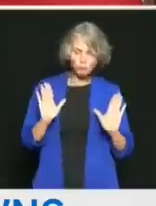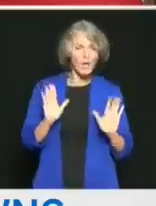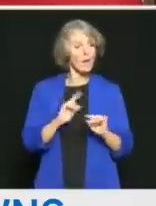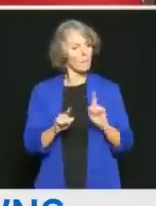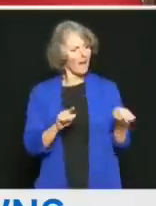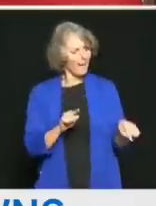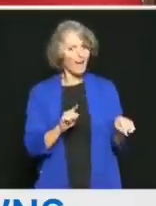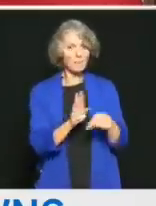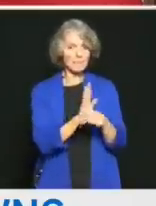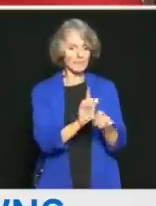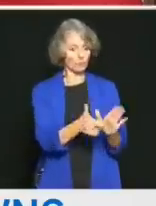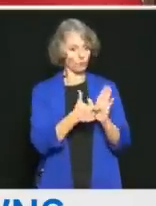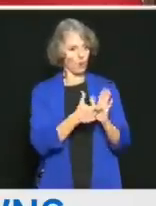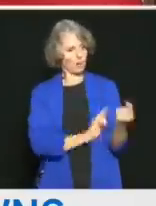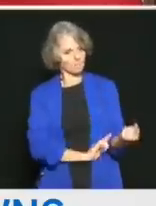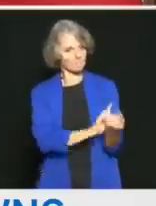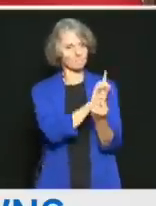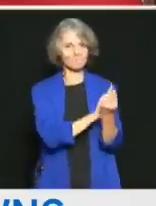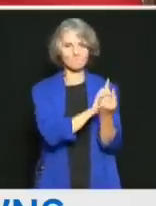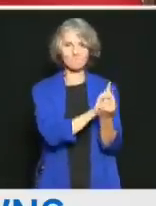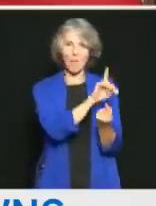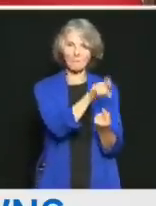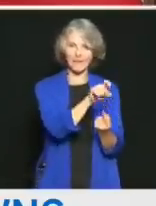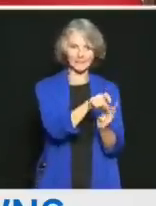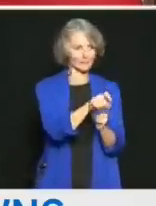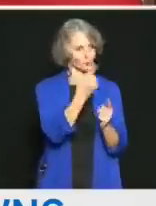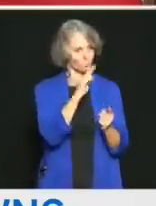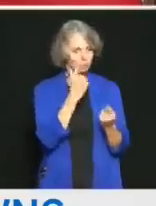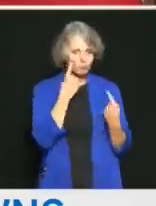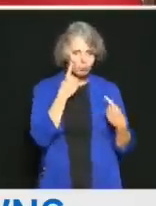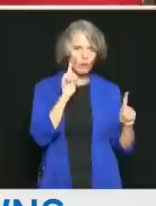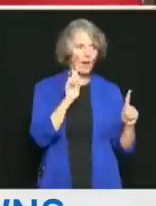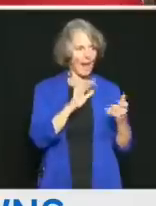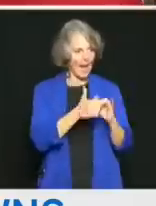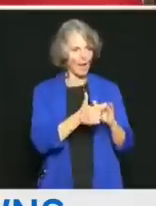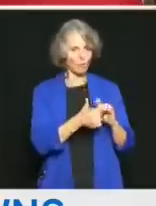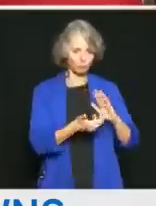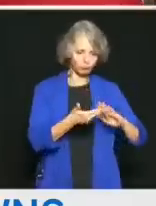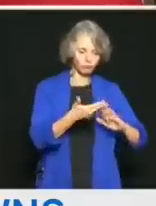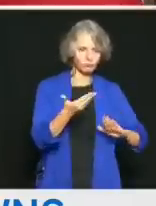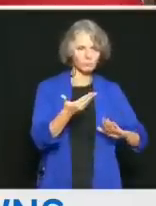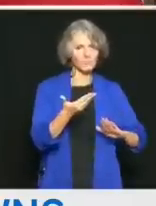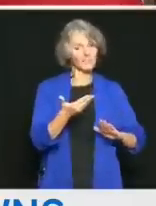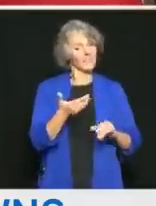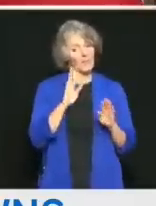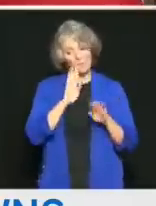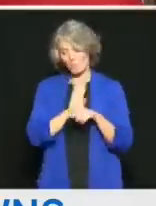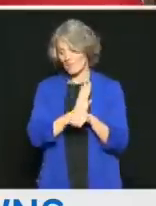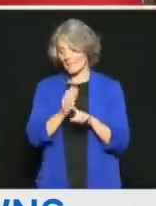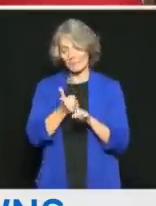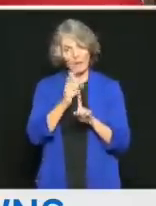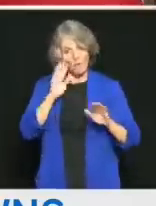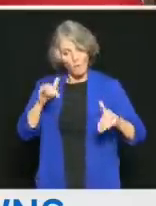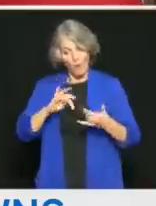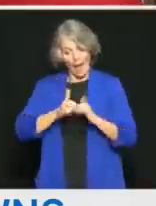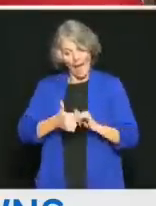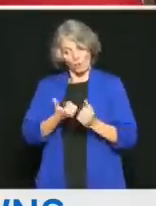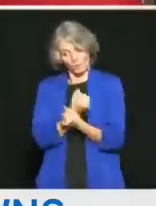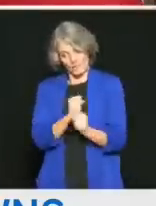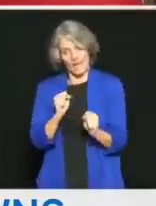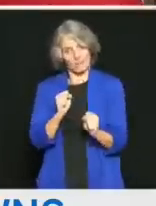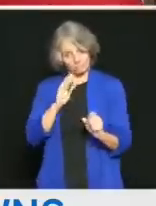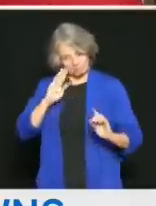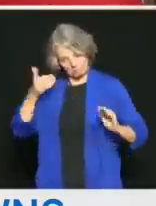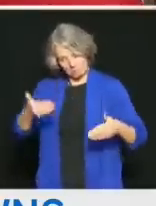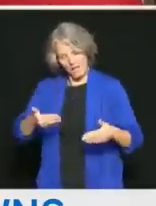been working so hard to make their businesses safe for themselves, their employees, and their customers. It's just the nature of the